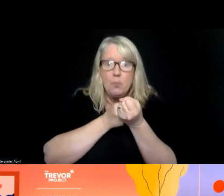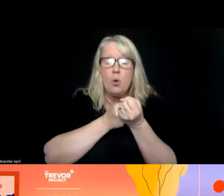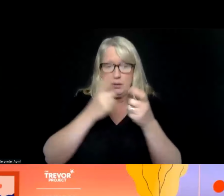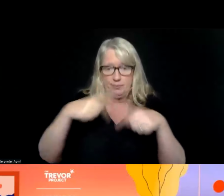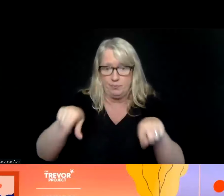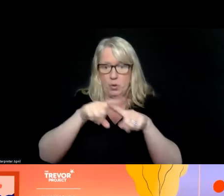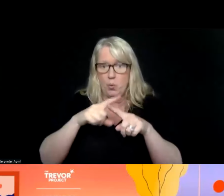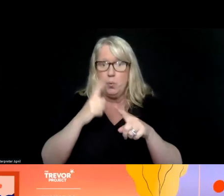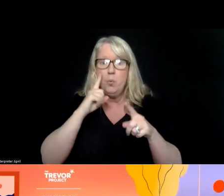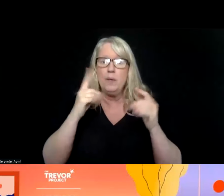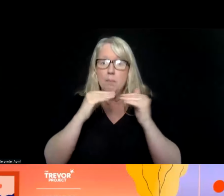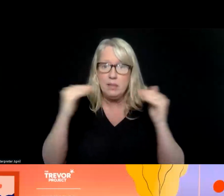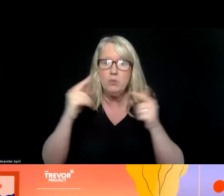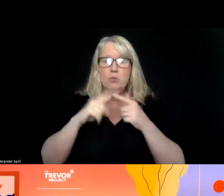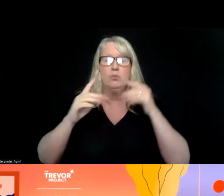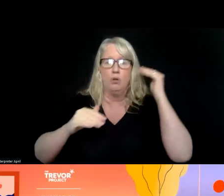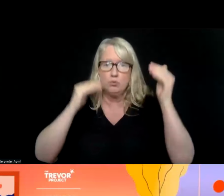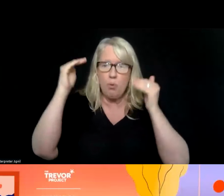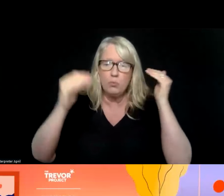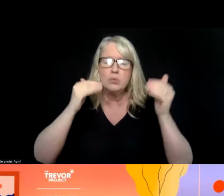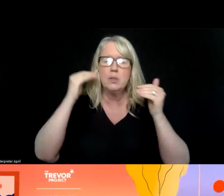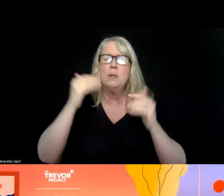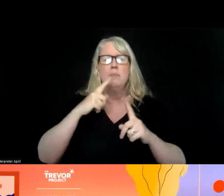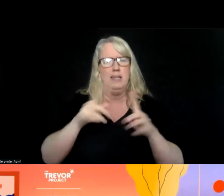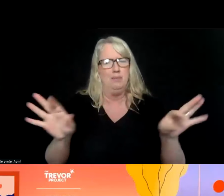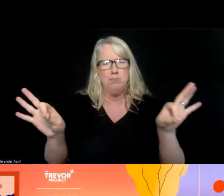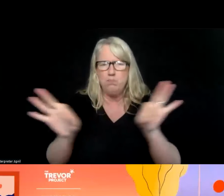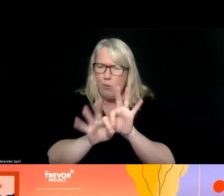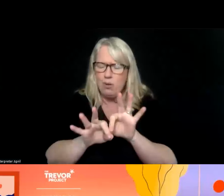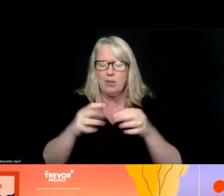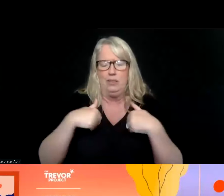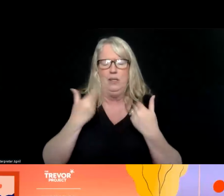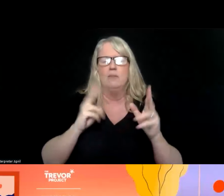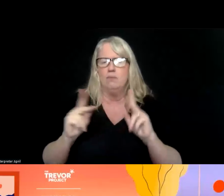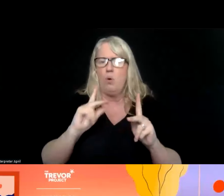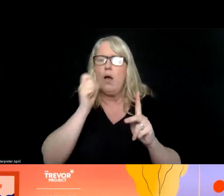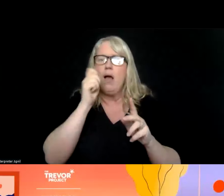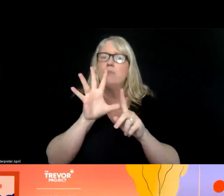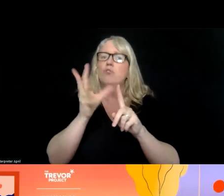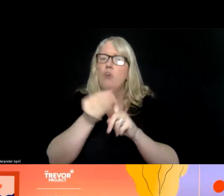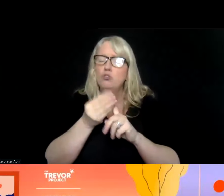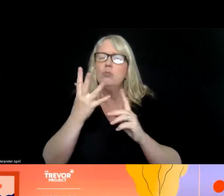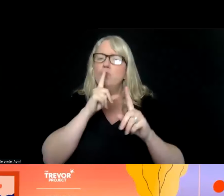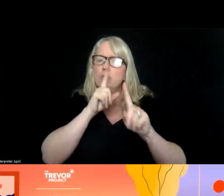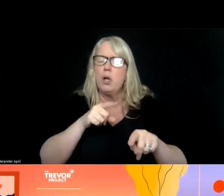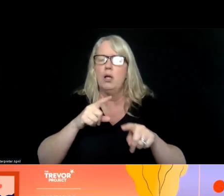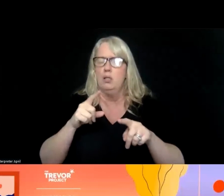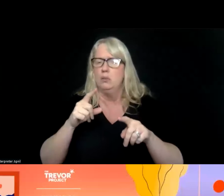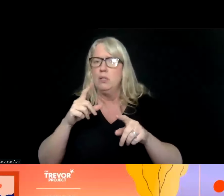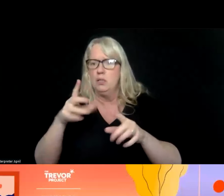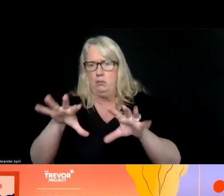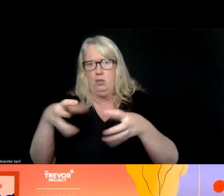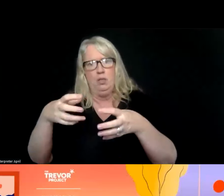with supportive peers and adults, but it is also critical that young folks have access to culturally responsive LGBTQ